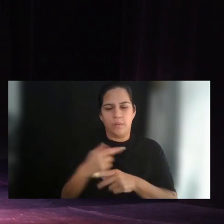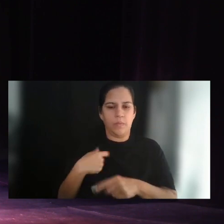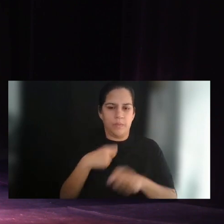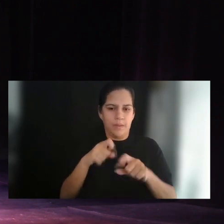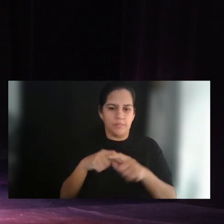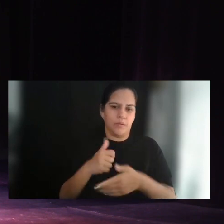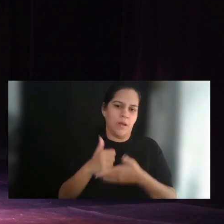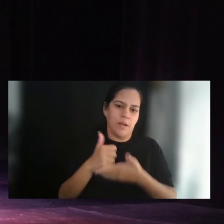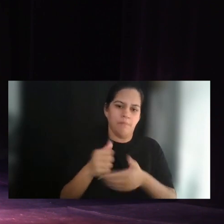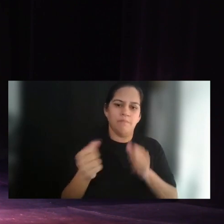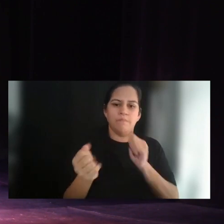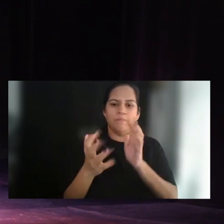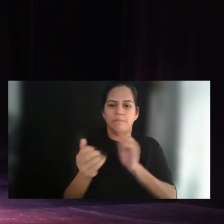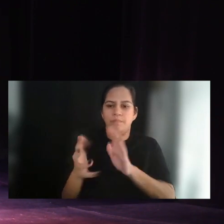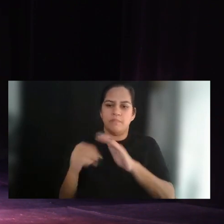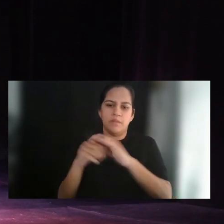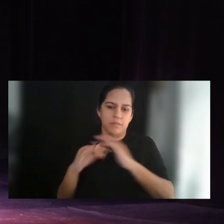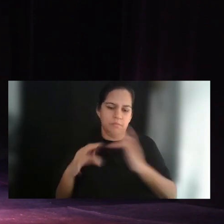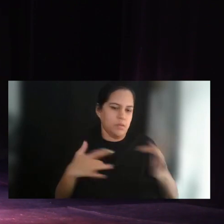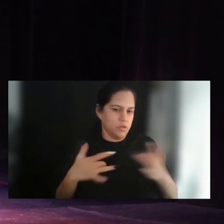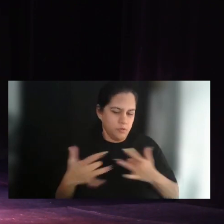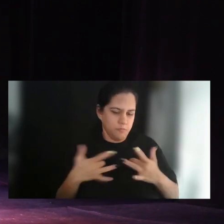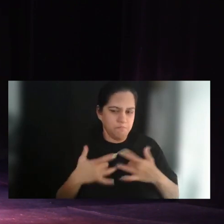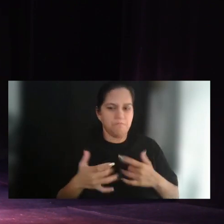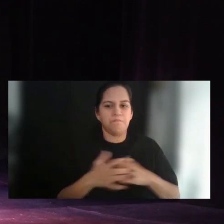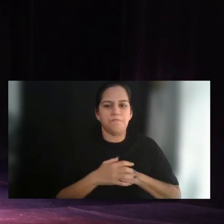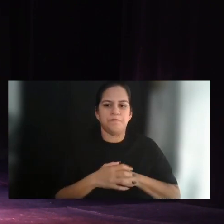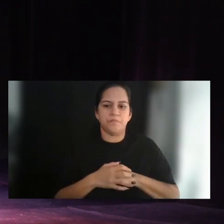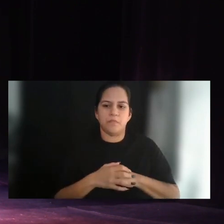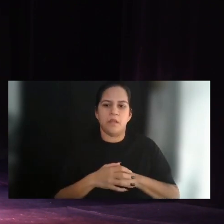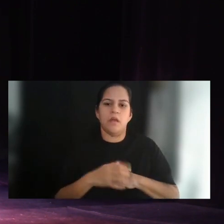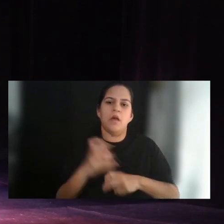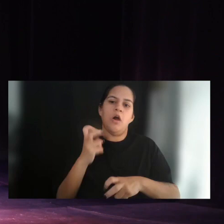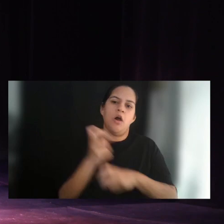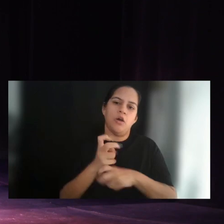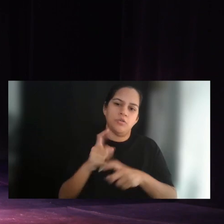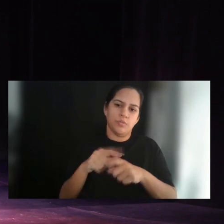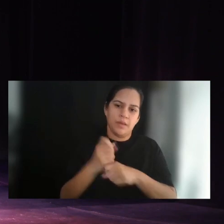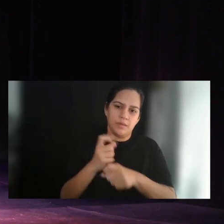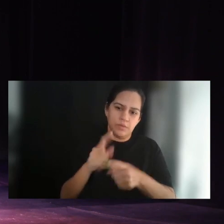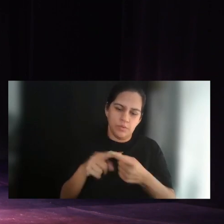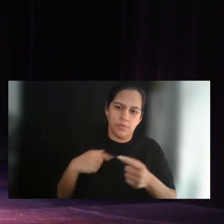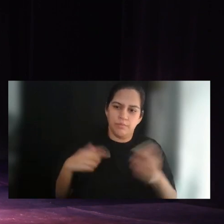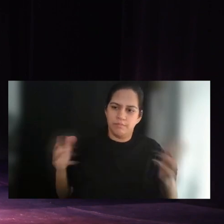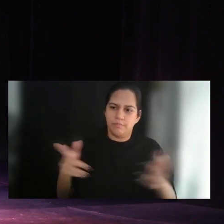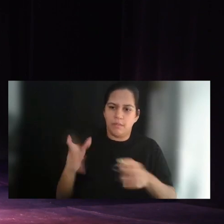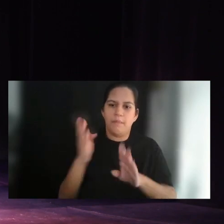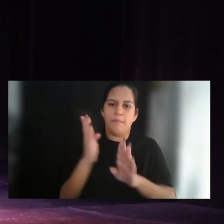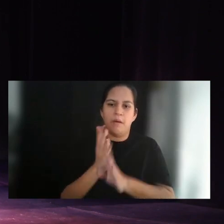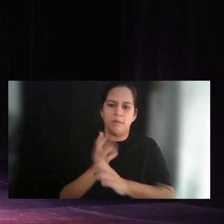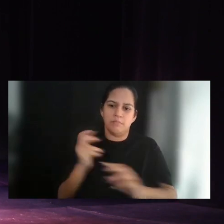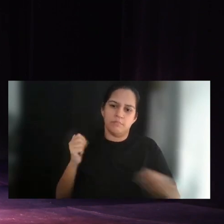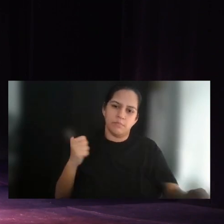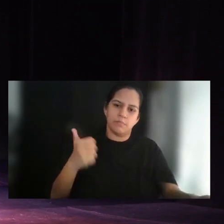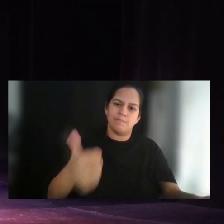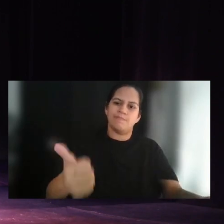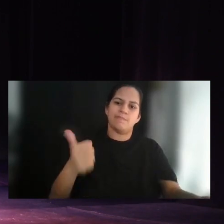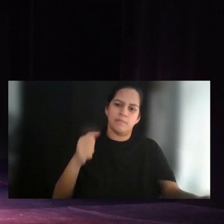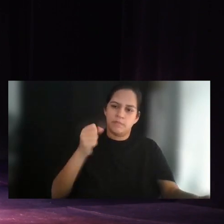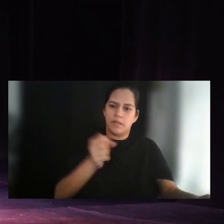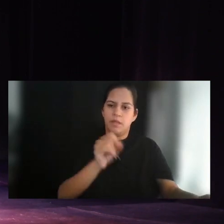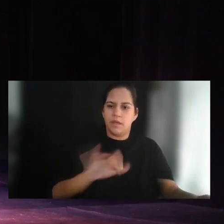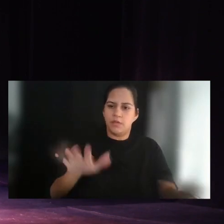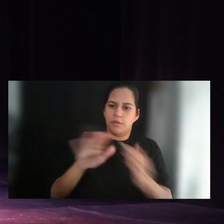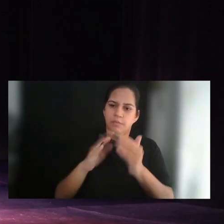accessibility concerns. Shaw's hard to get to, so we encouraged them to charter buses that would travel directly from South Asian communities to the theater and